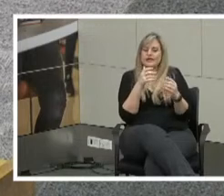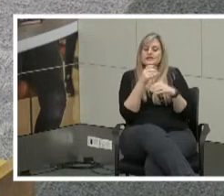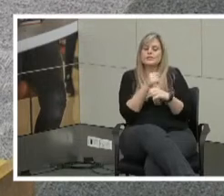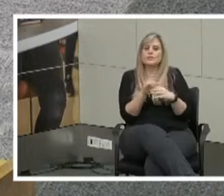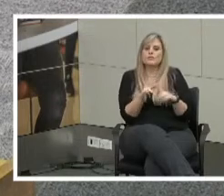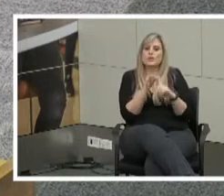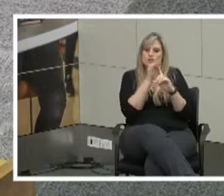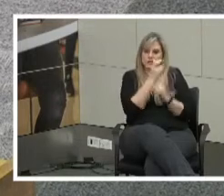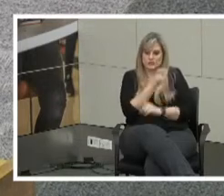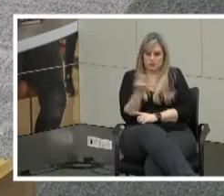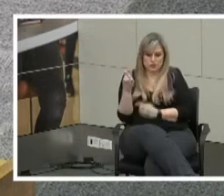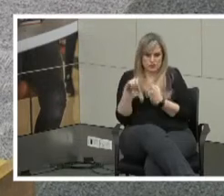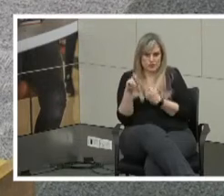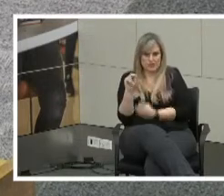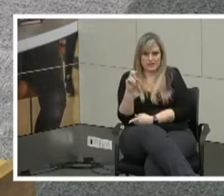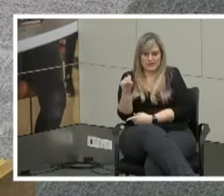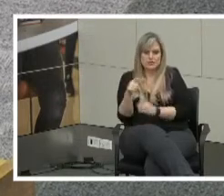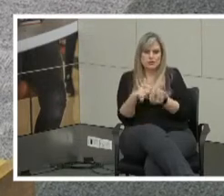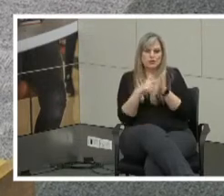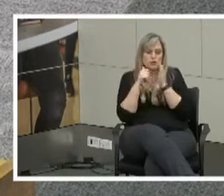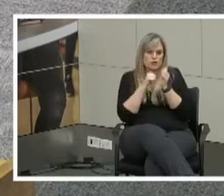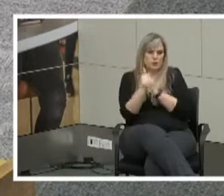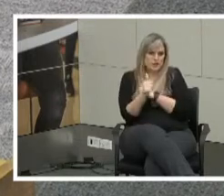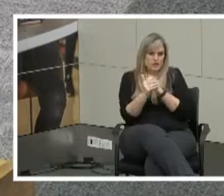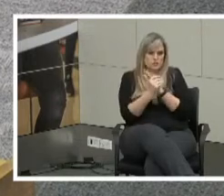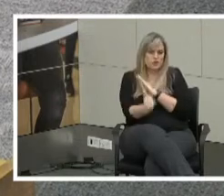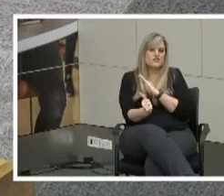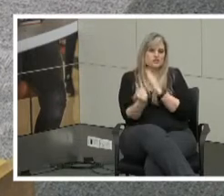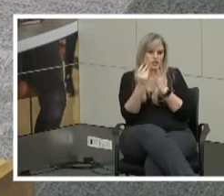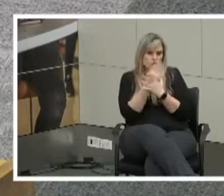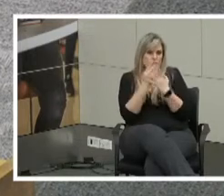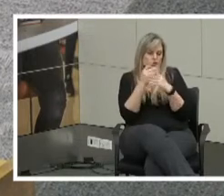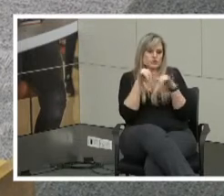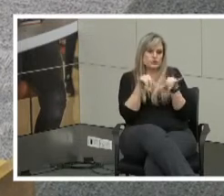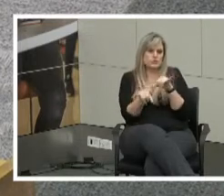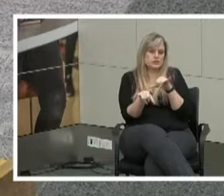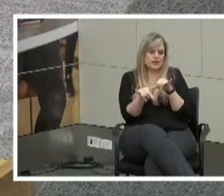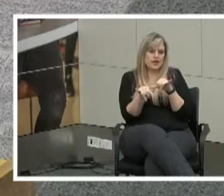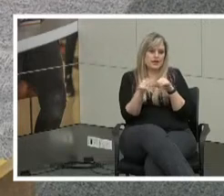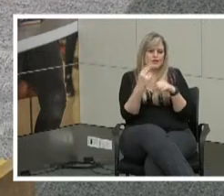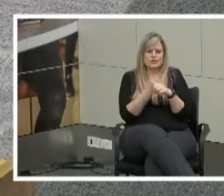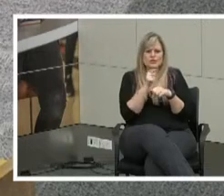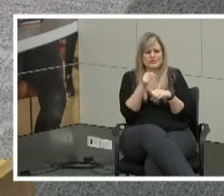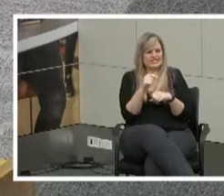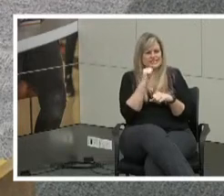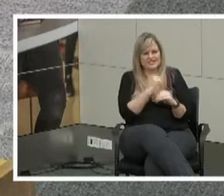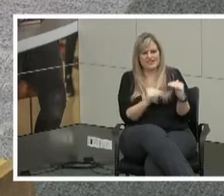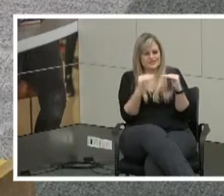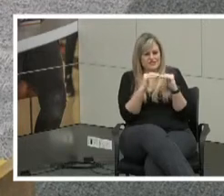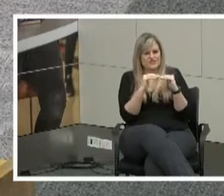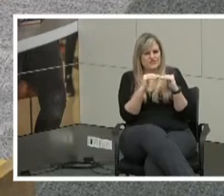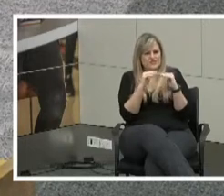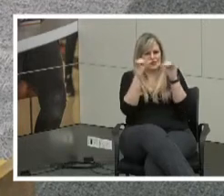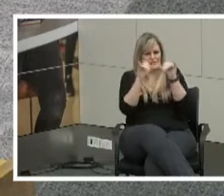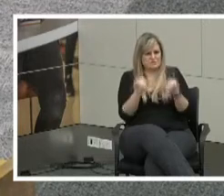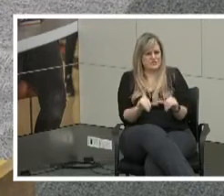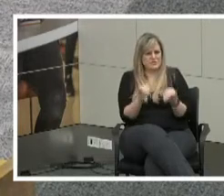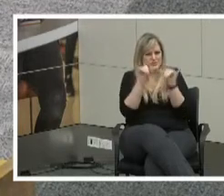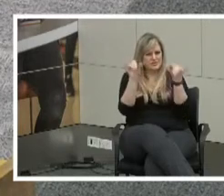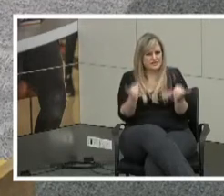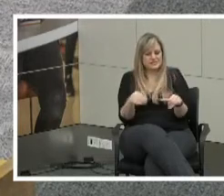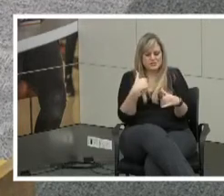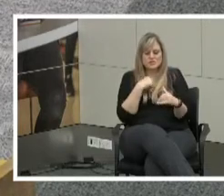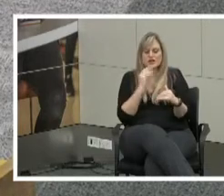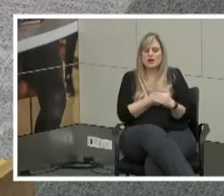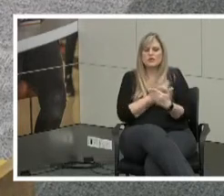to NES next year and they are required to pass proficiency screeners to stay based on these unfair metrics our students deserve fair and comprehensive